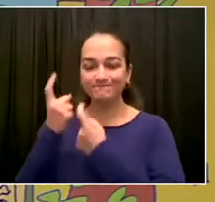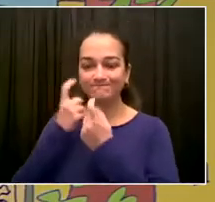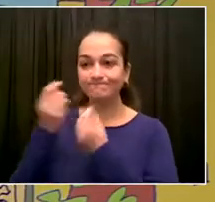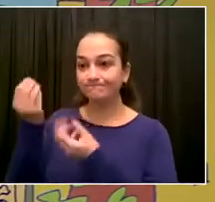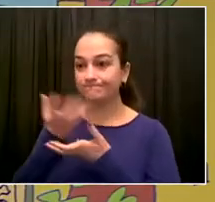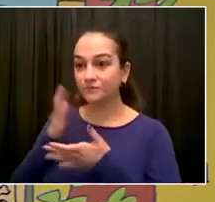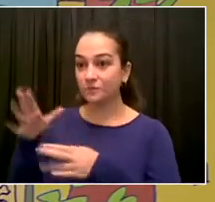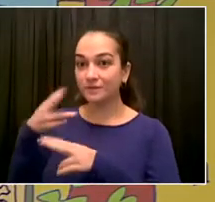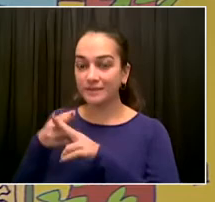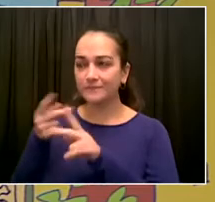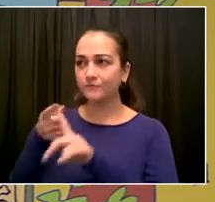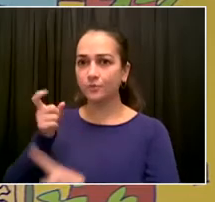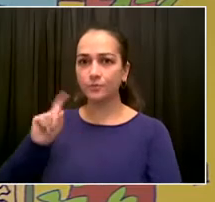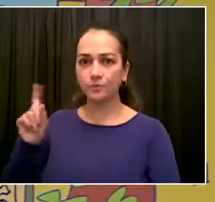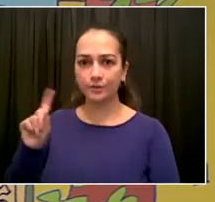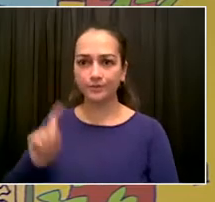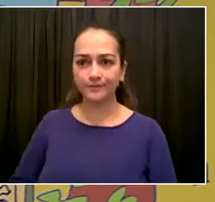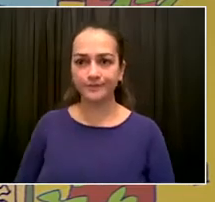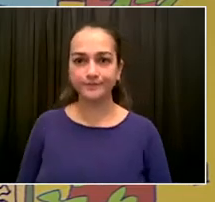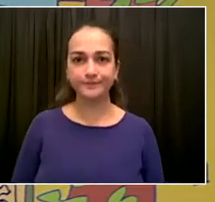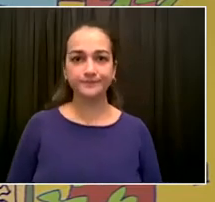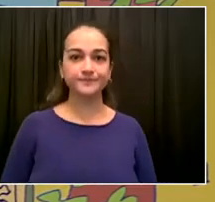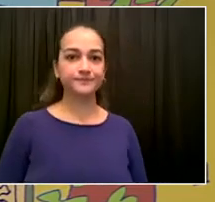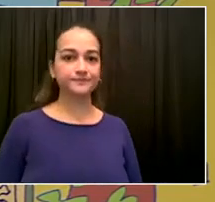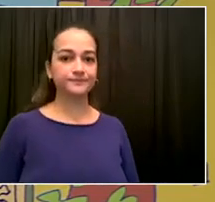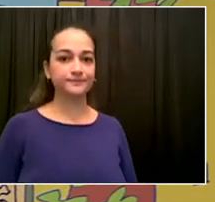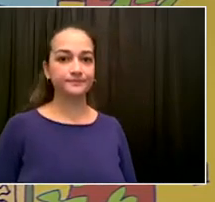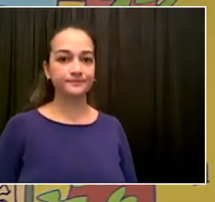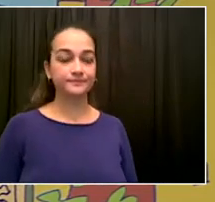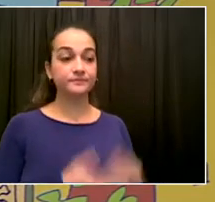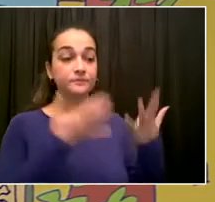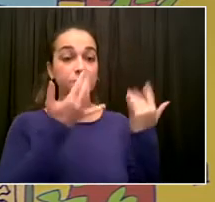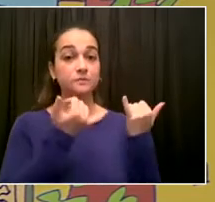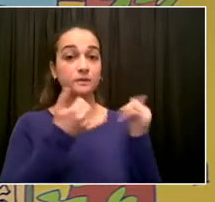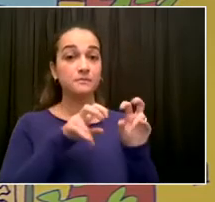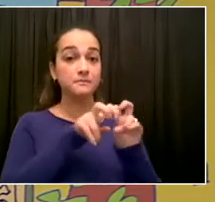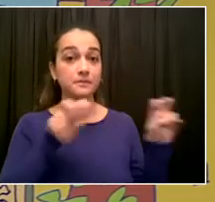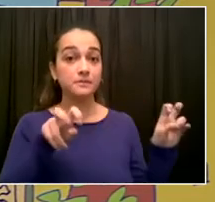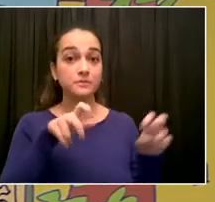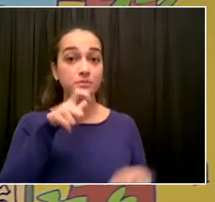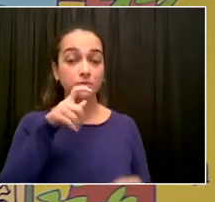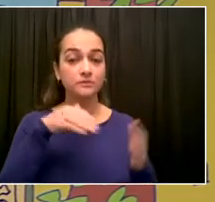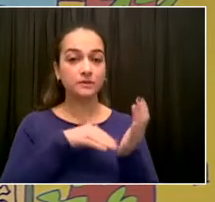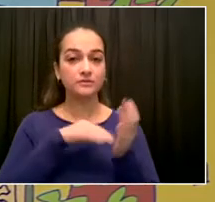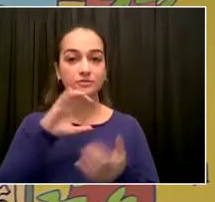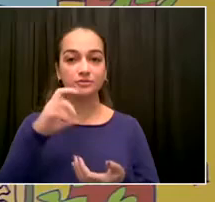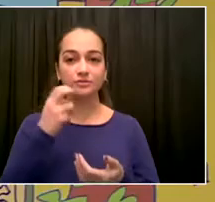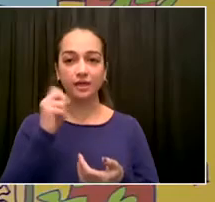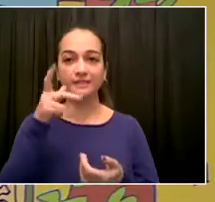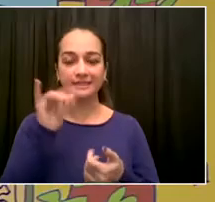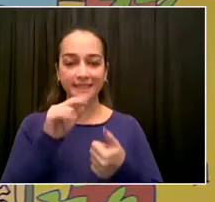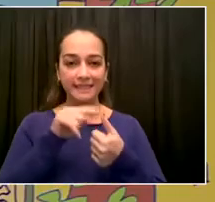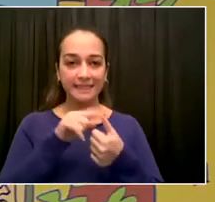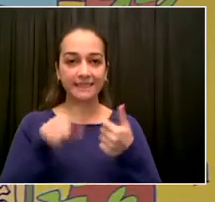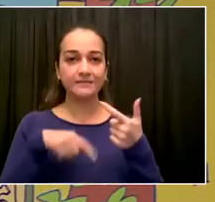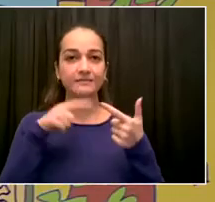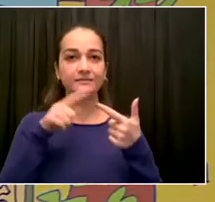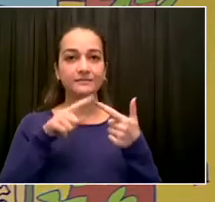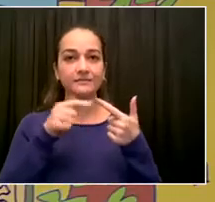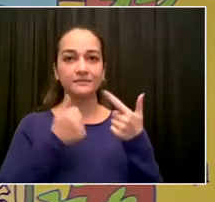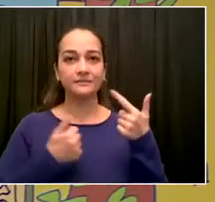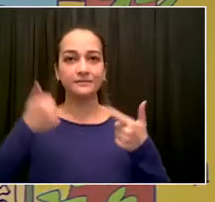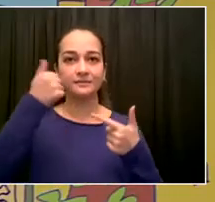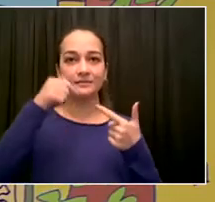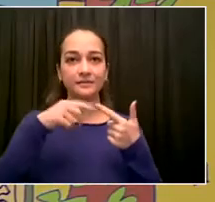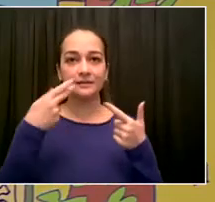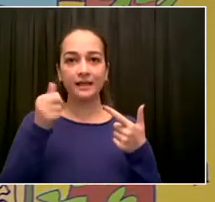our Q&A. As a reminder, we're joined today by Dr. Choksi, by Chief of Detectives Rodney Harrison, by Chancellor Misha Porter.